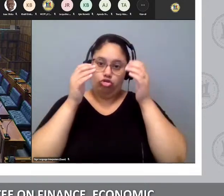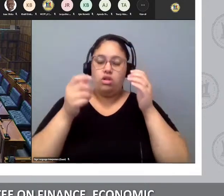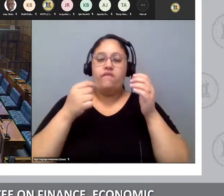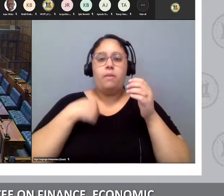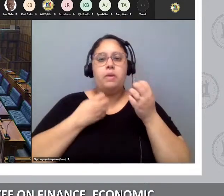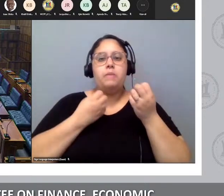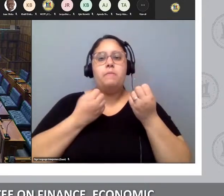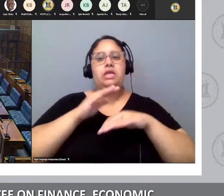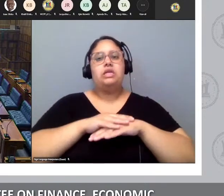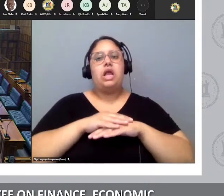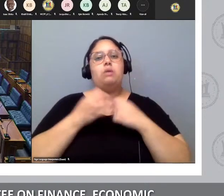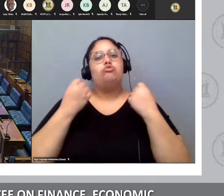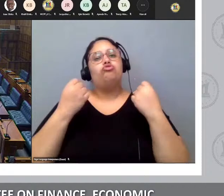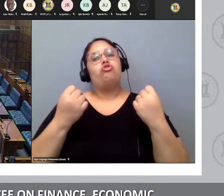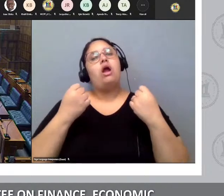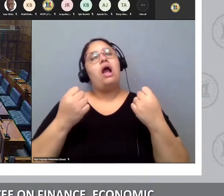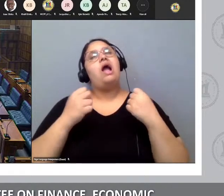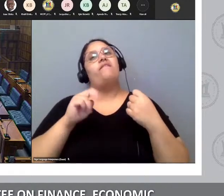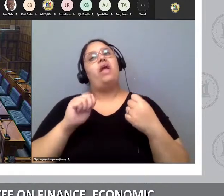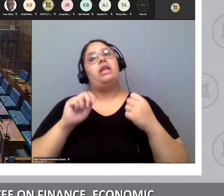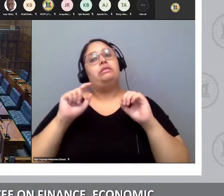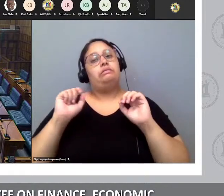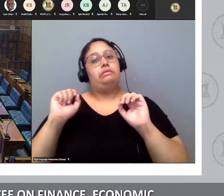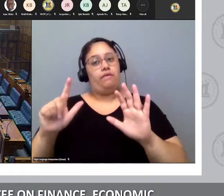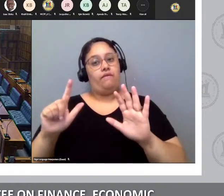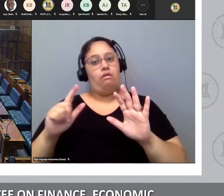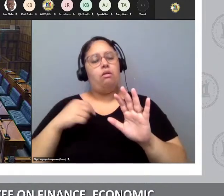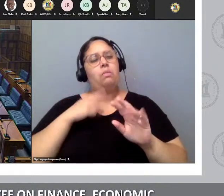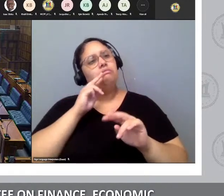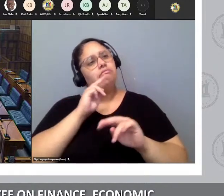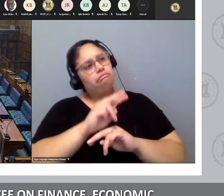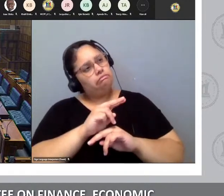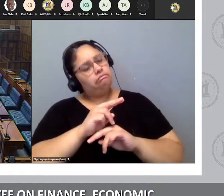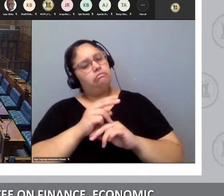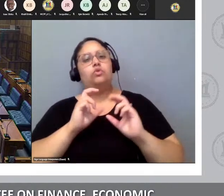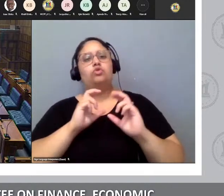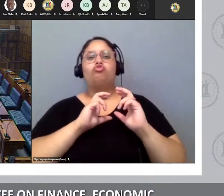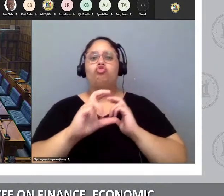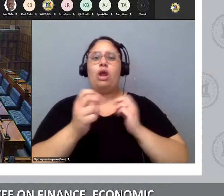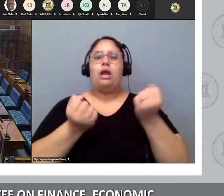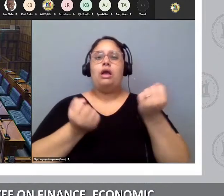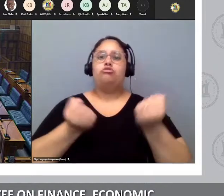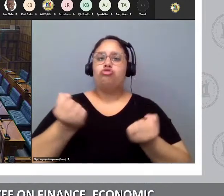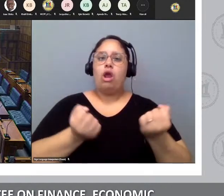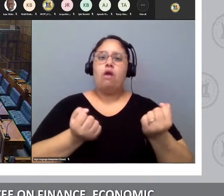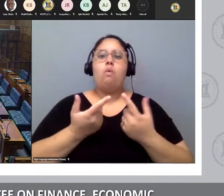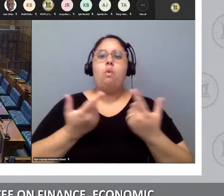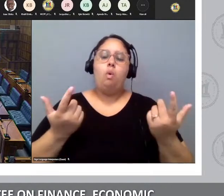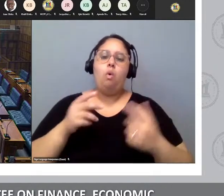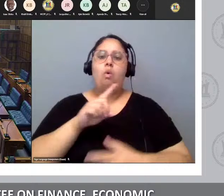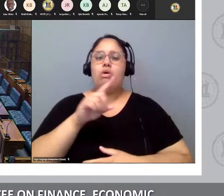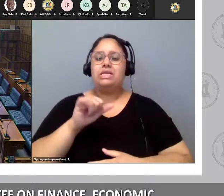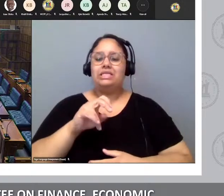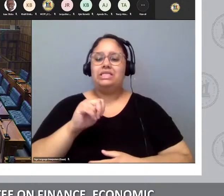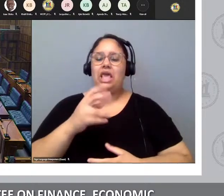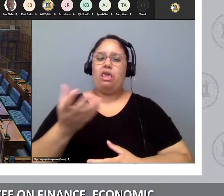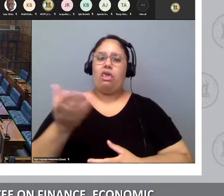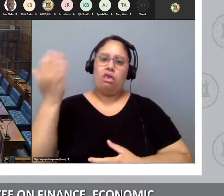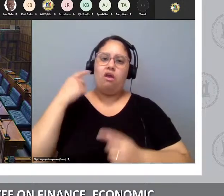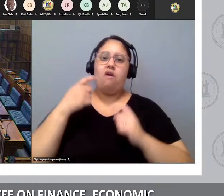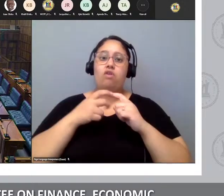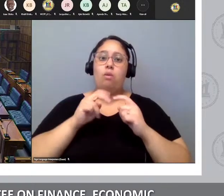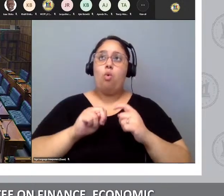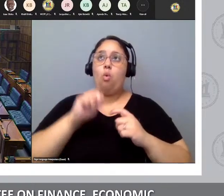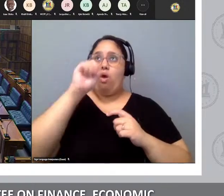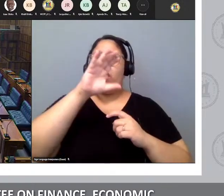a lot of trucks transporting or it seems to me may be zinc or from the northern Cape down to the Western